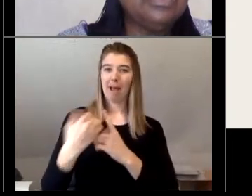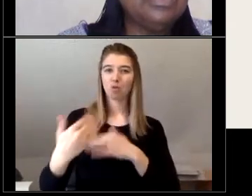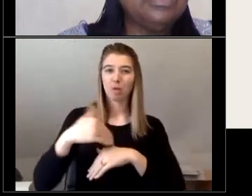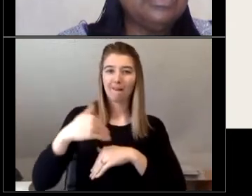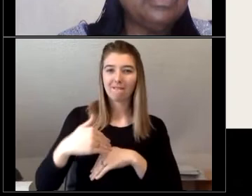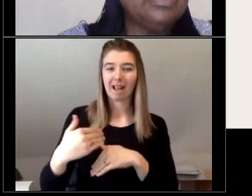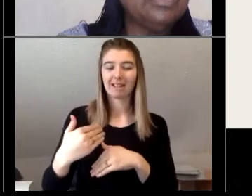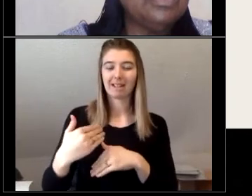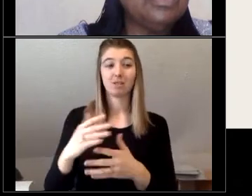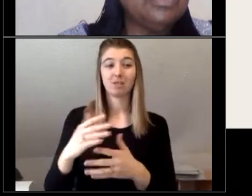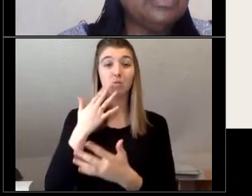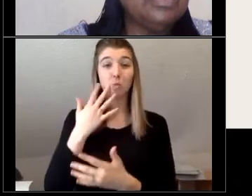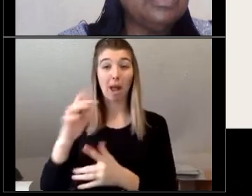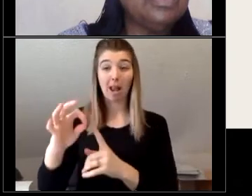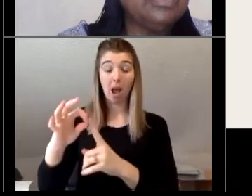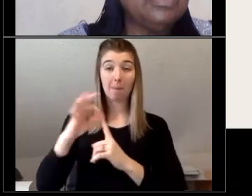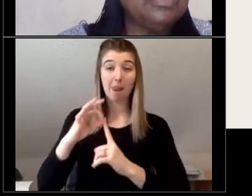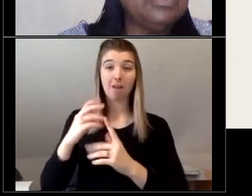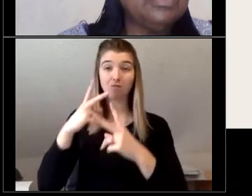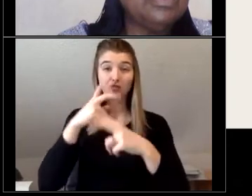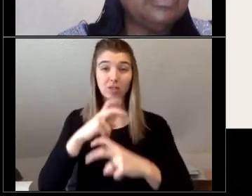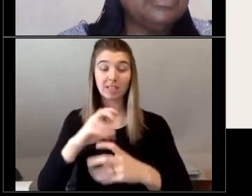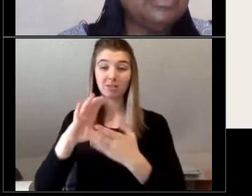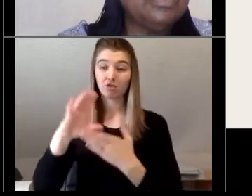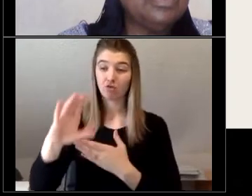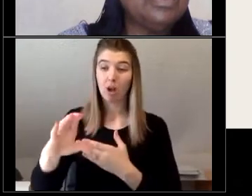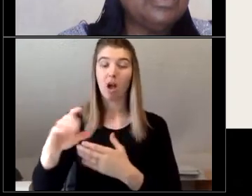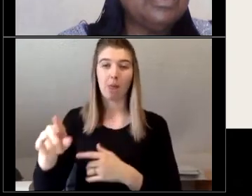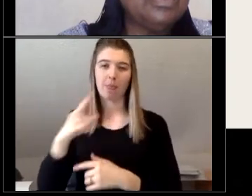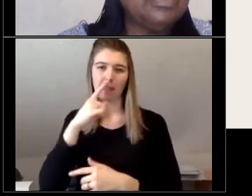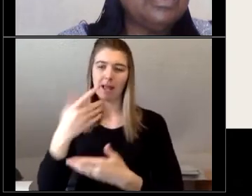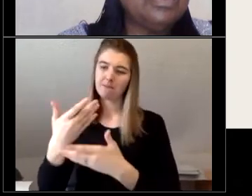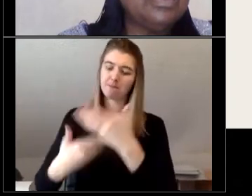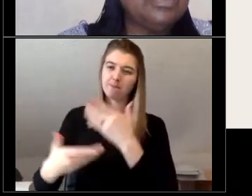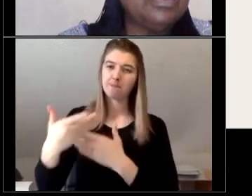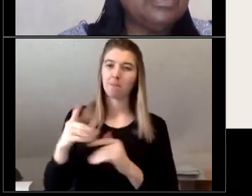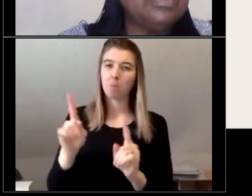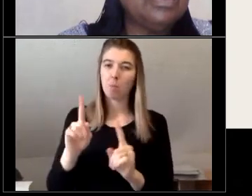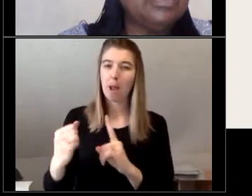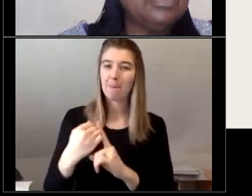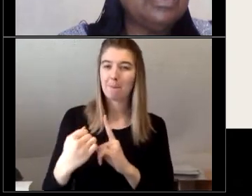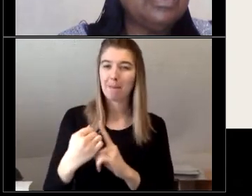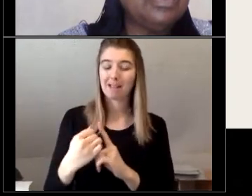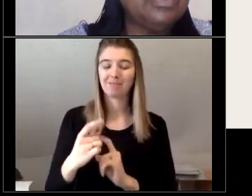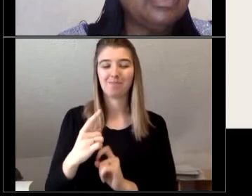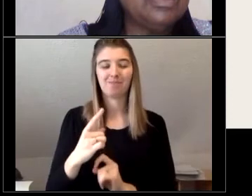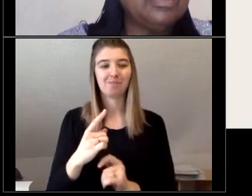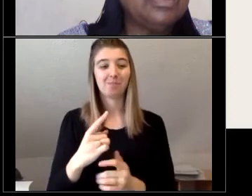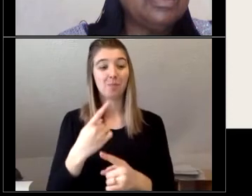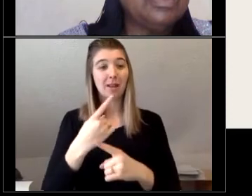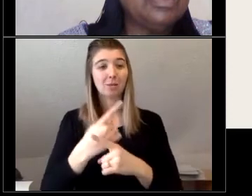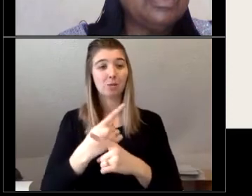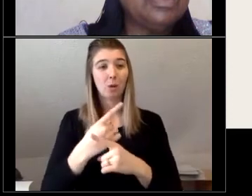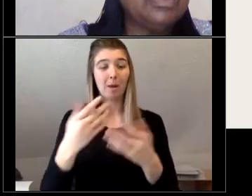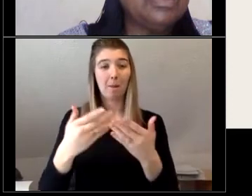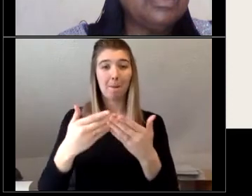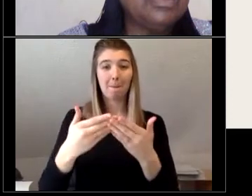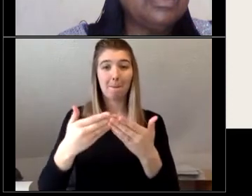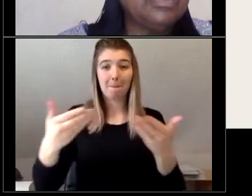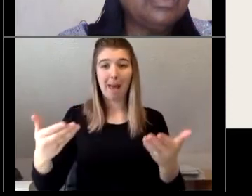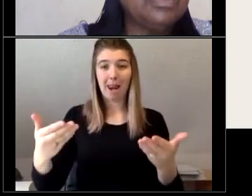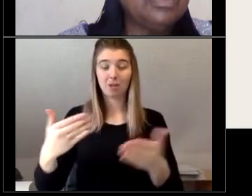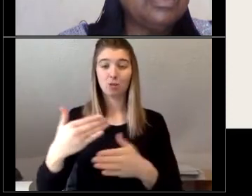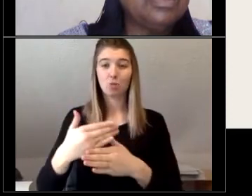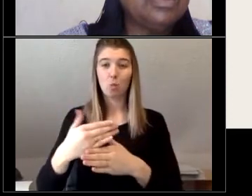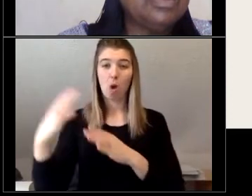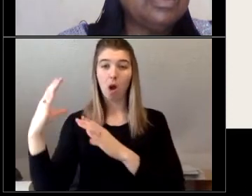are applying for research grants. When it comes to actually changing the balance of workload, I mean, this is